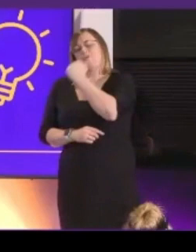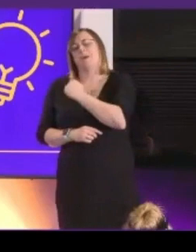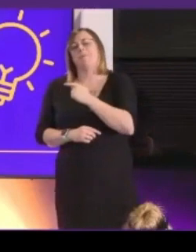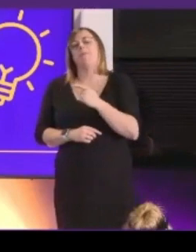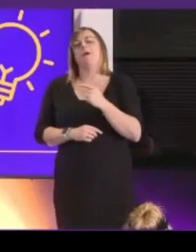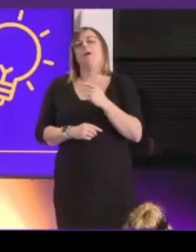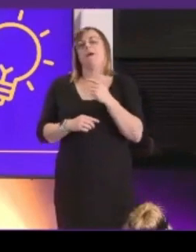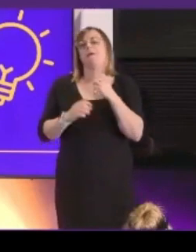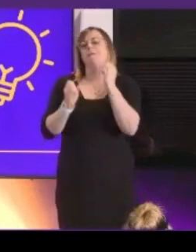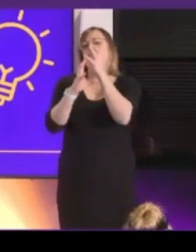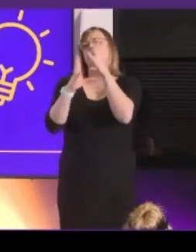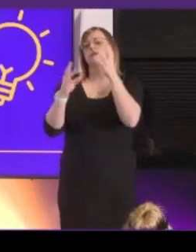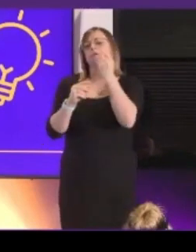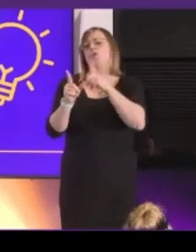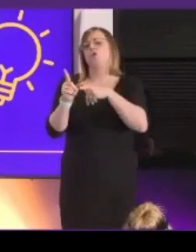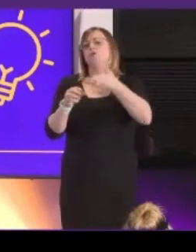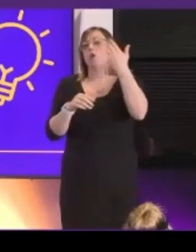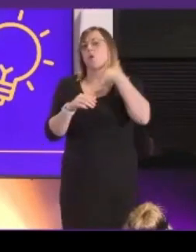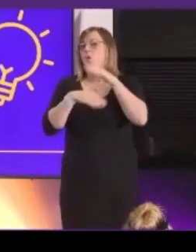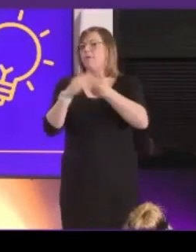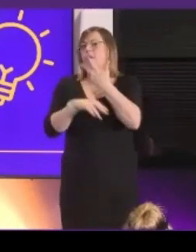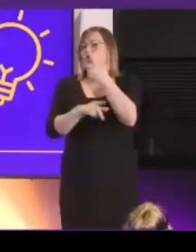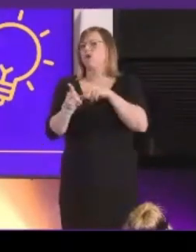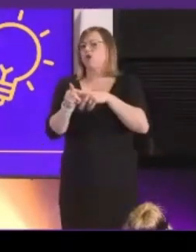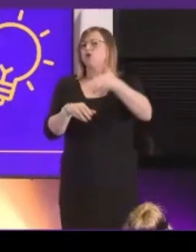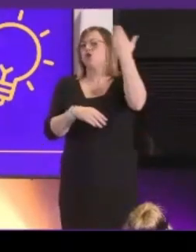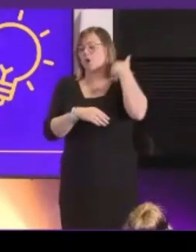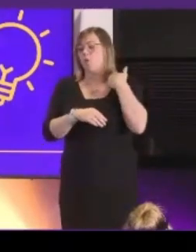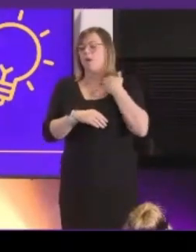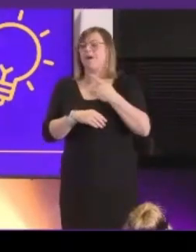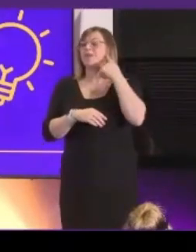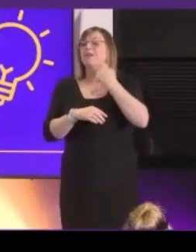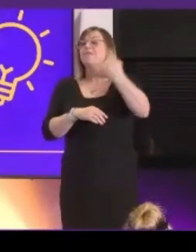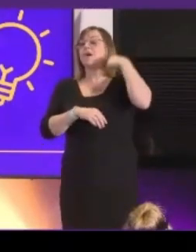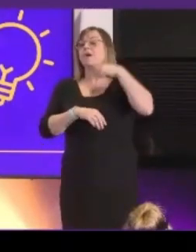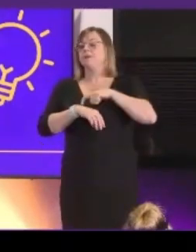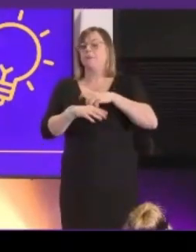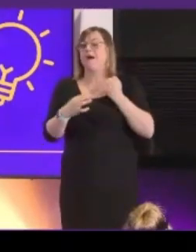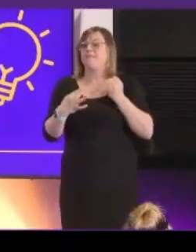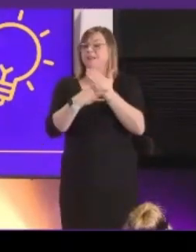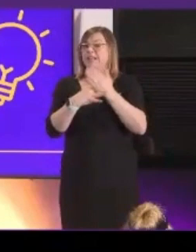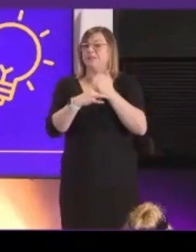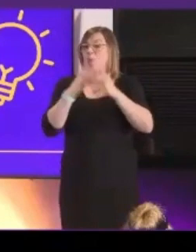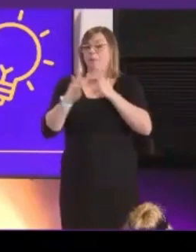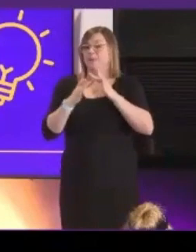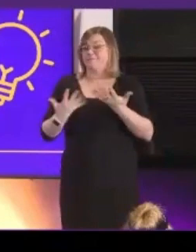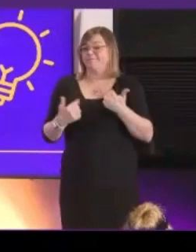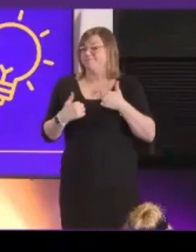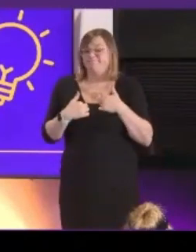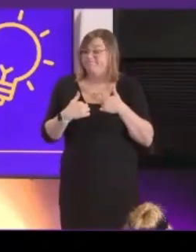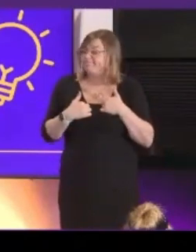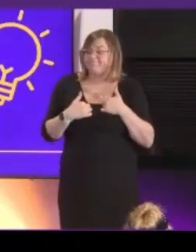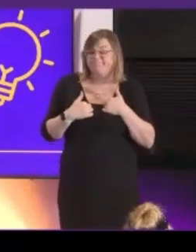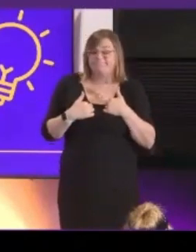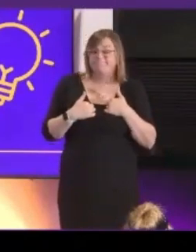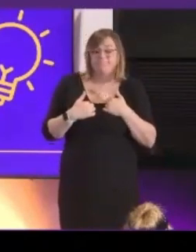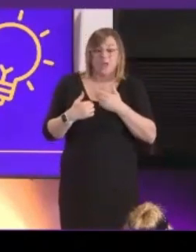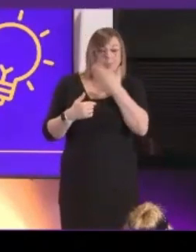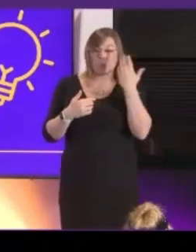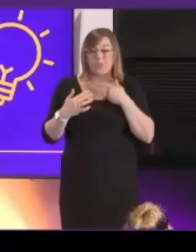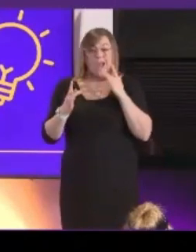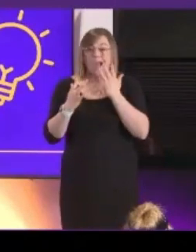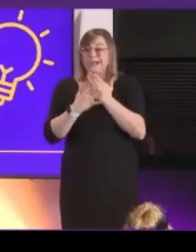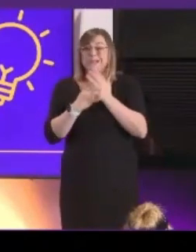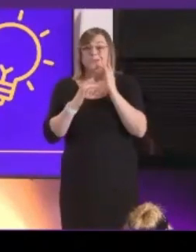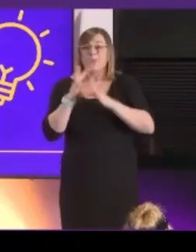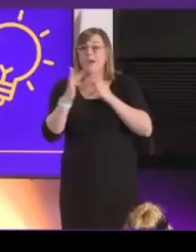a few years ago, and it was more than 3 years ago. I don't think at the time we had an accessible website. You know, we didn't have an accessible website at